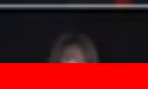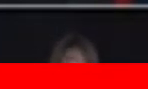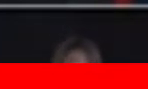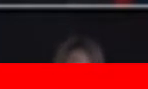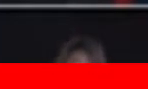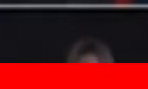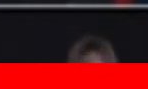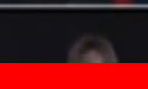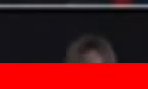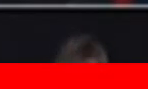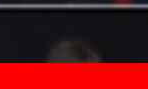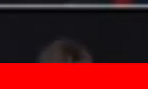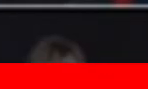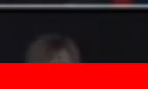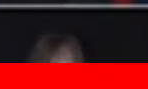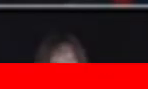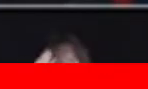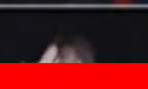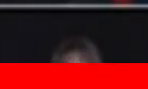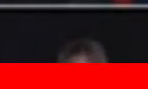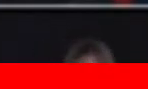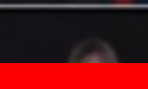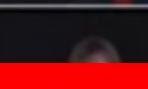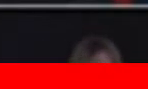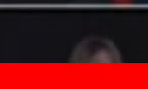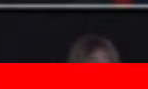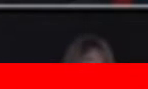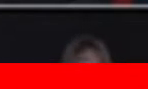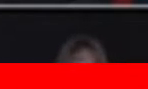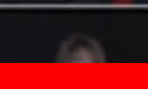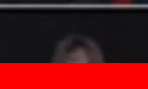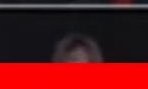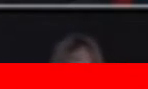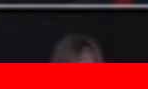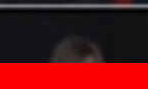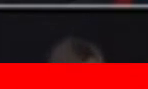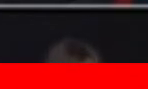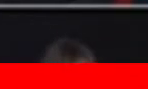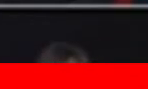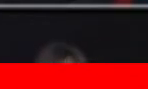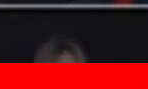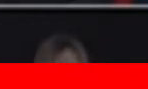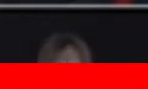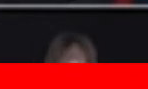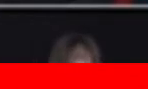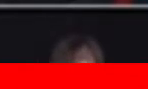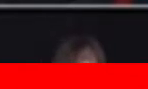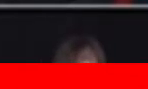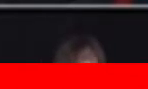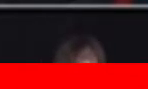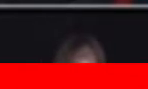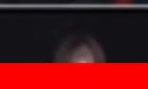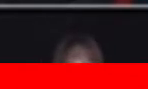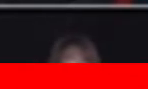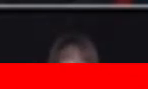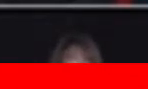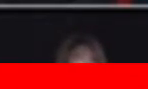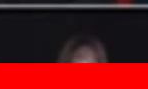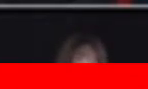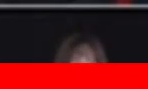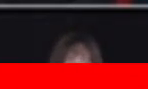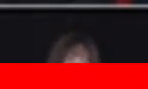for everyone. What we're doing everything we can to avoid the spread into other regions. Right now, it's Toronto and